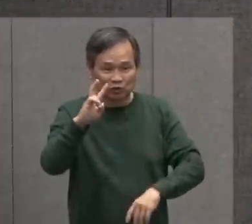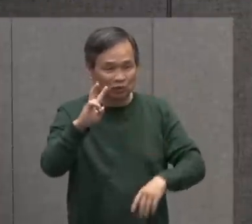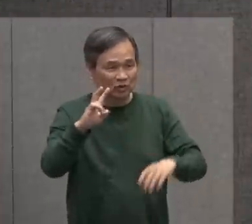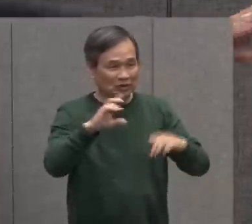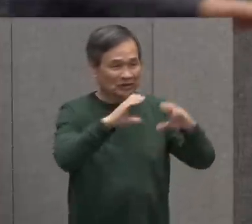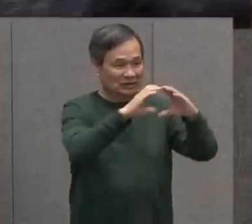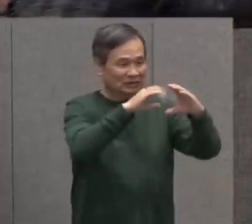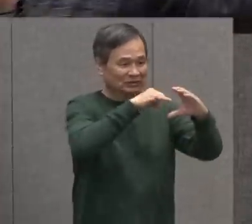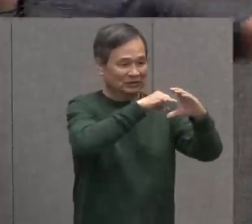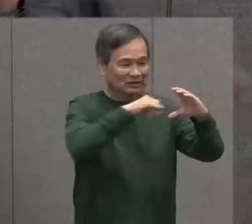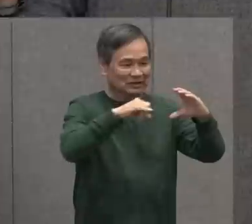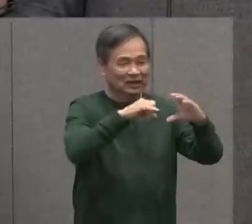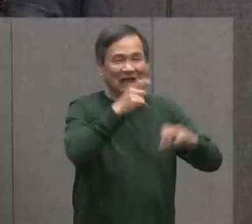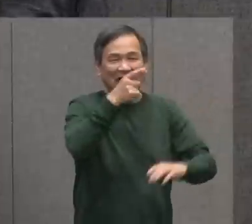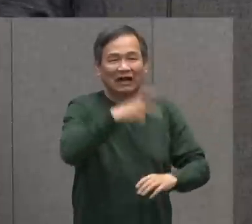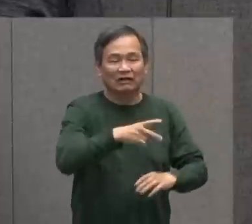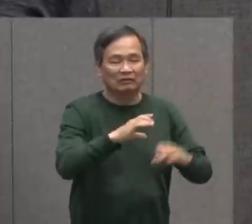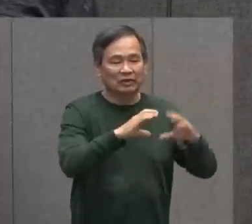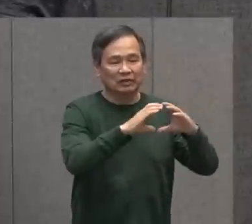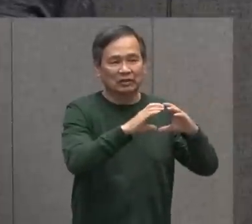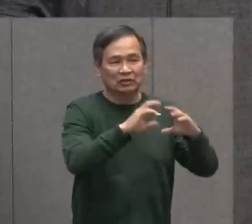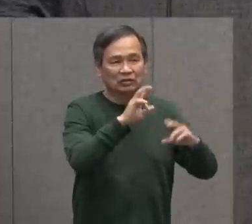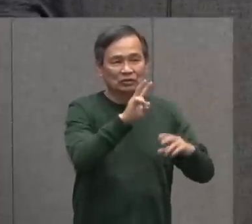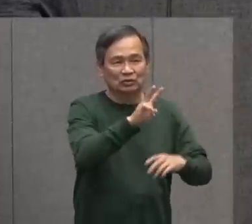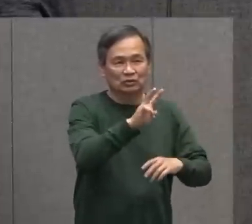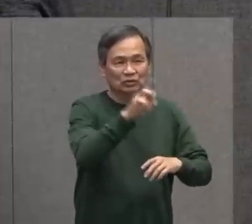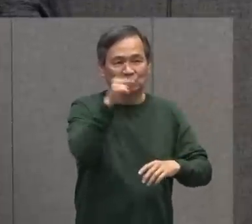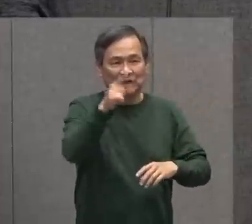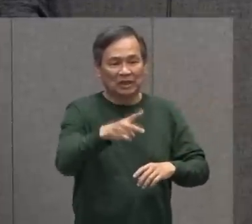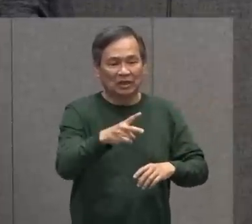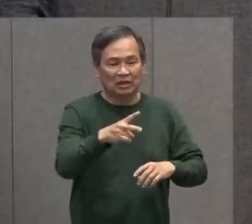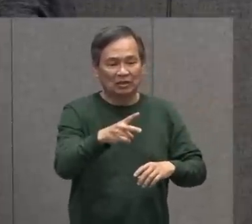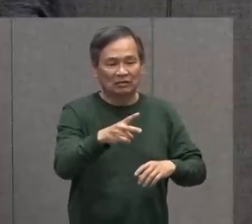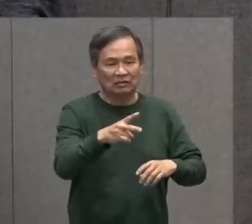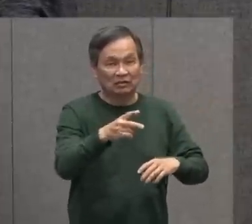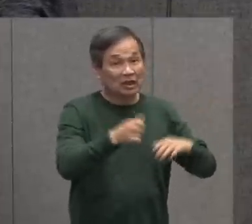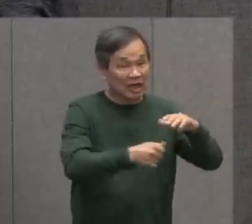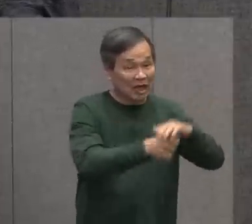So how many might be hiding, do you think, guys?